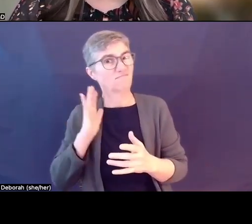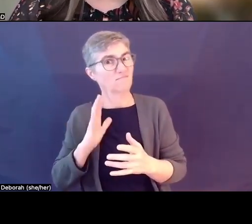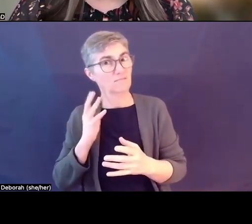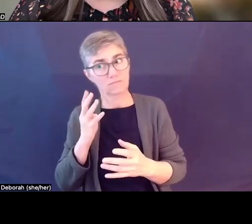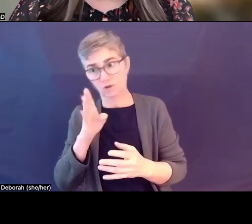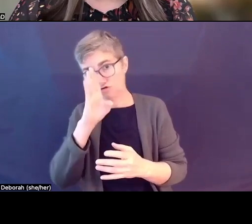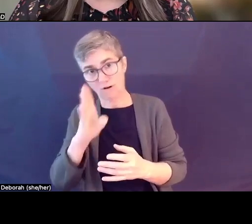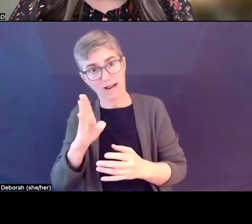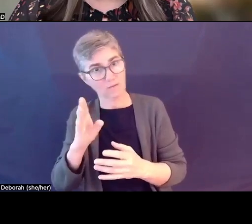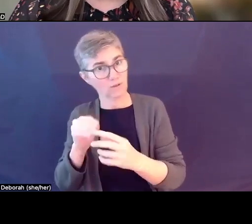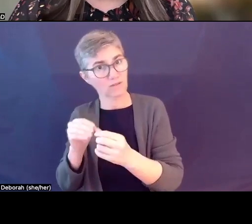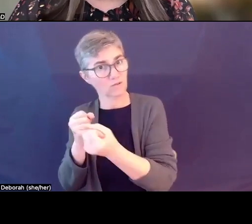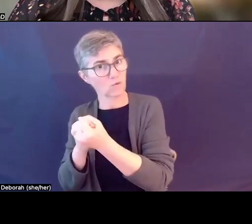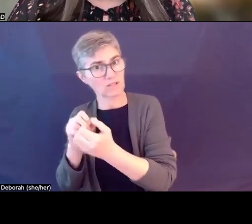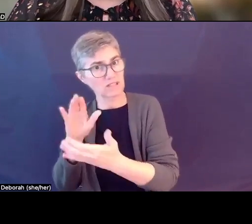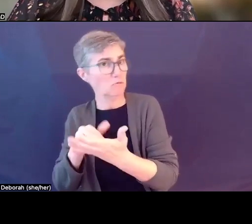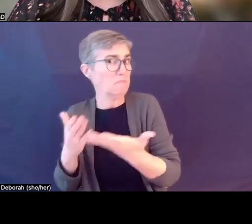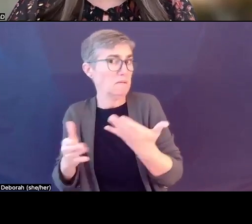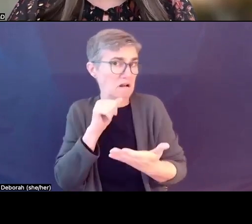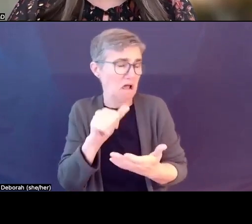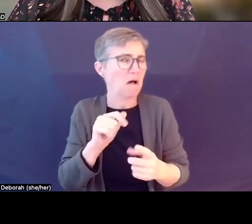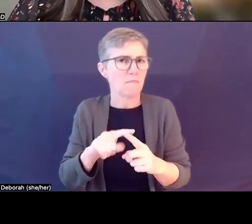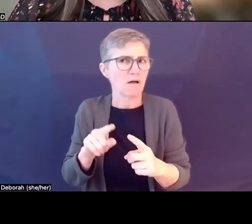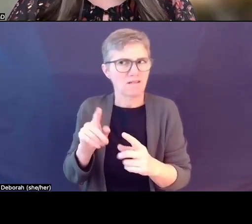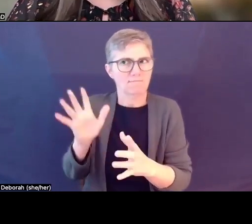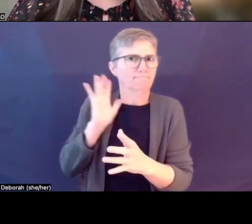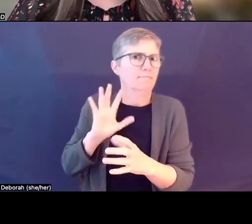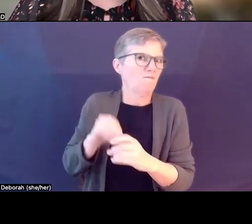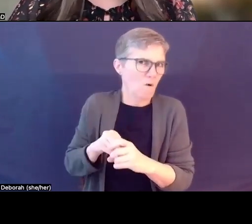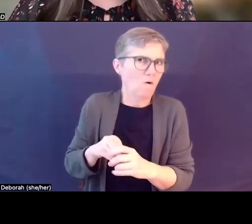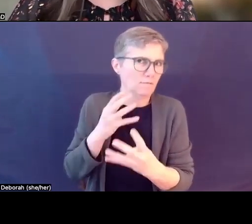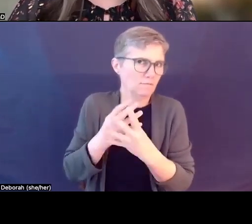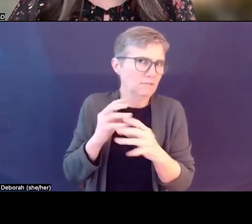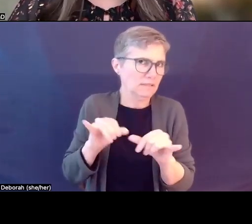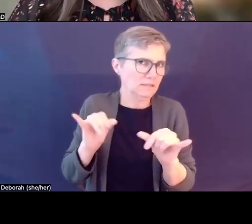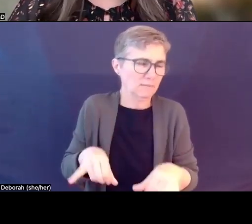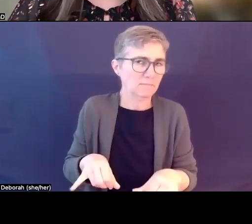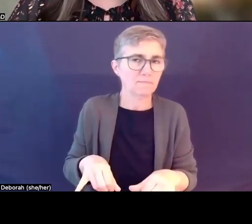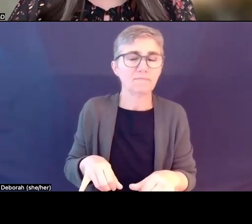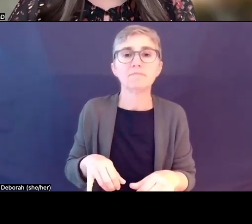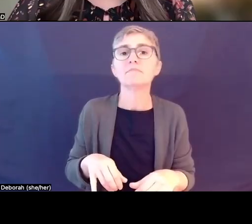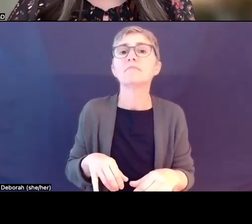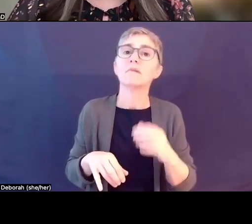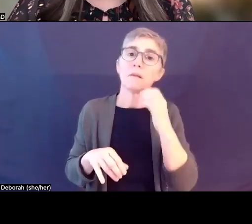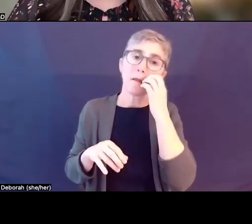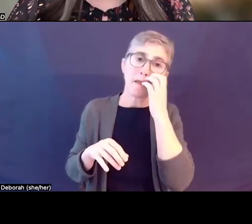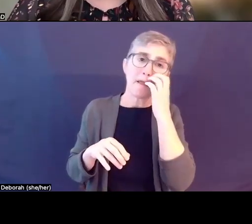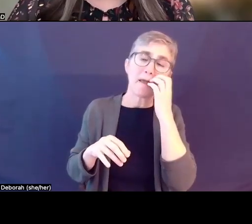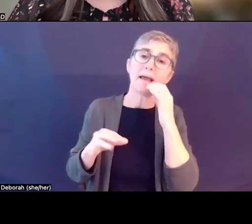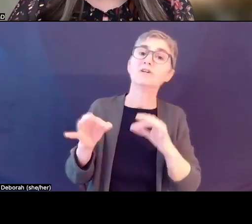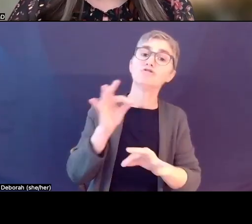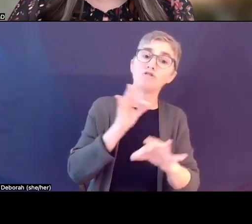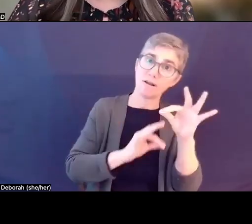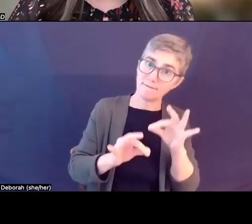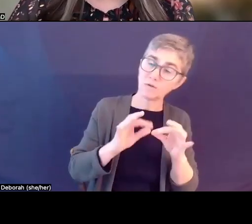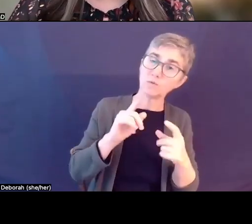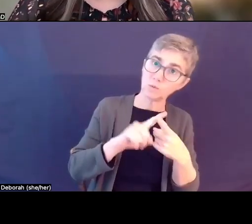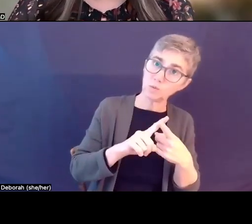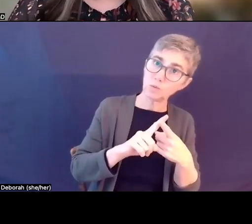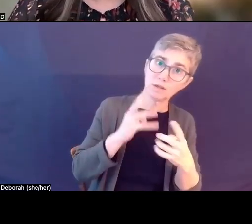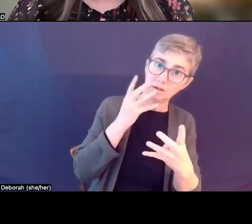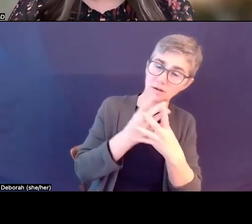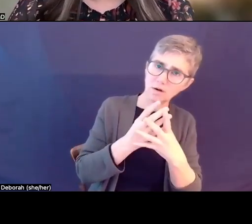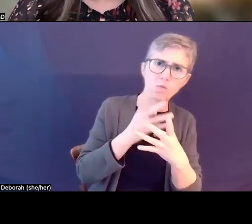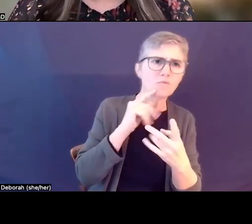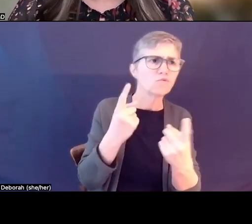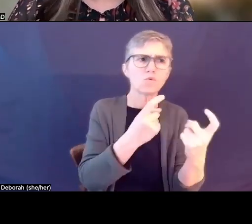with the support centers. Since they operate as an intermediate sanction and alternative to incarceration, we also recruited people